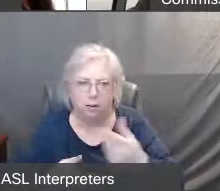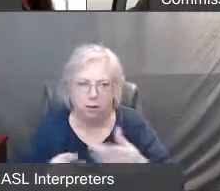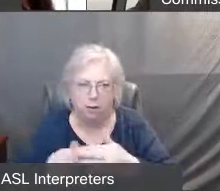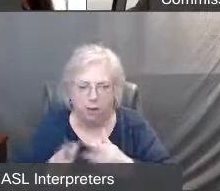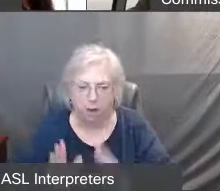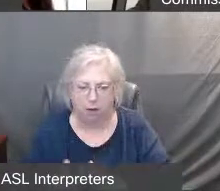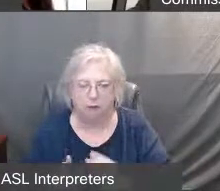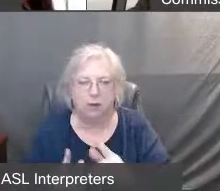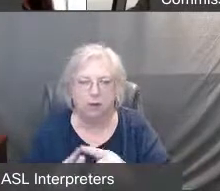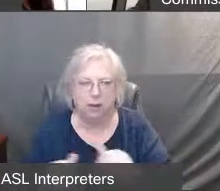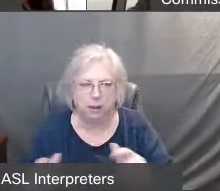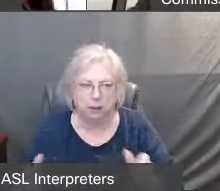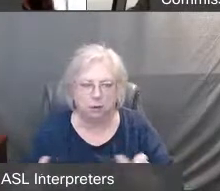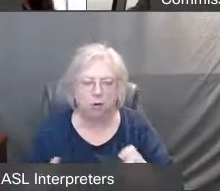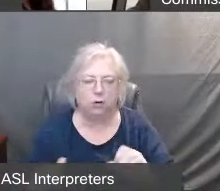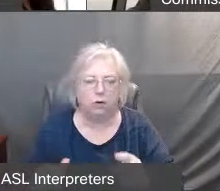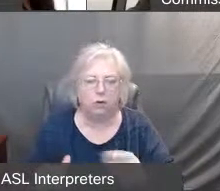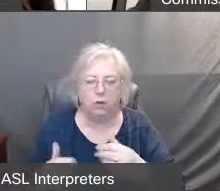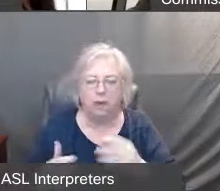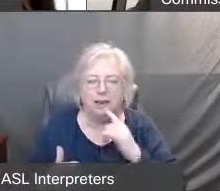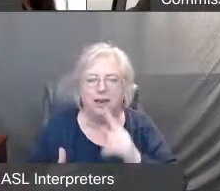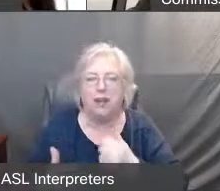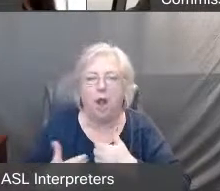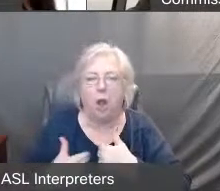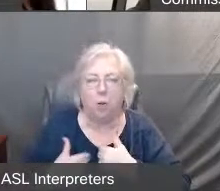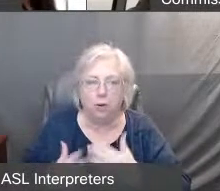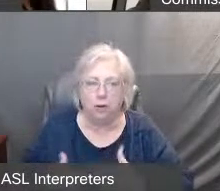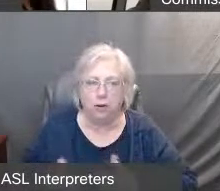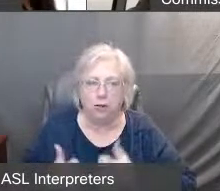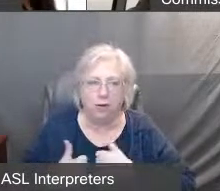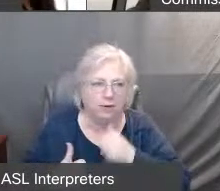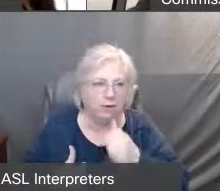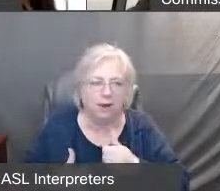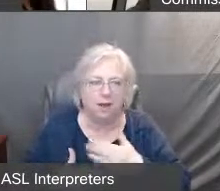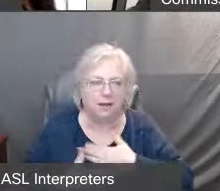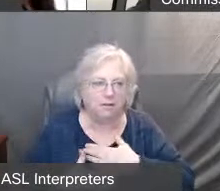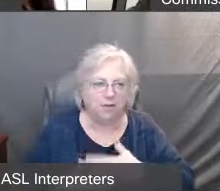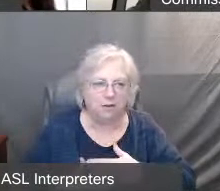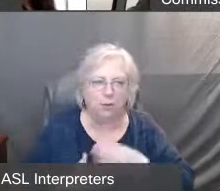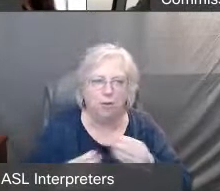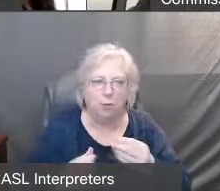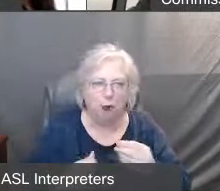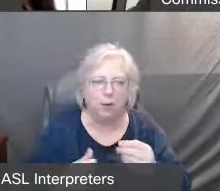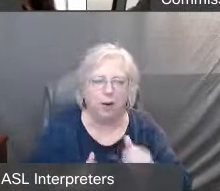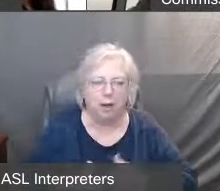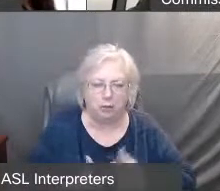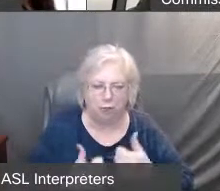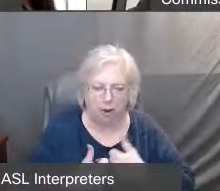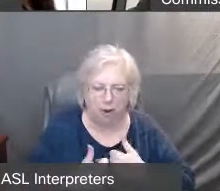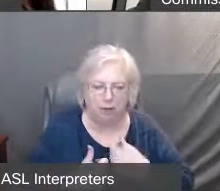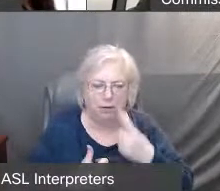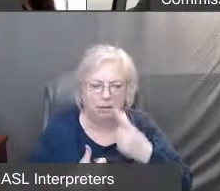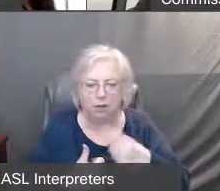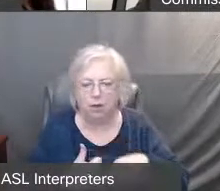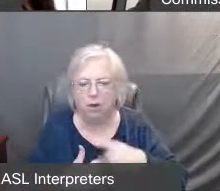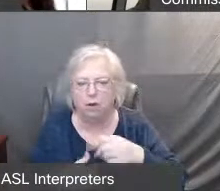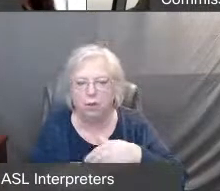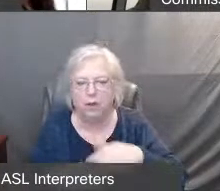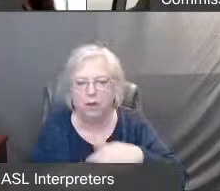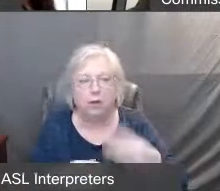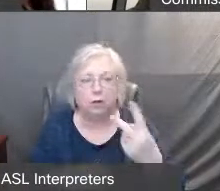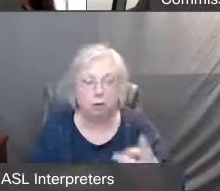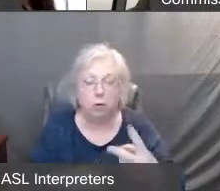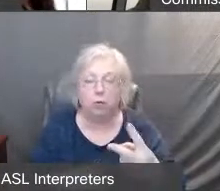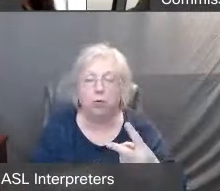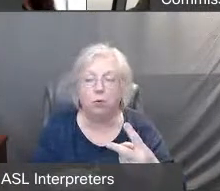So the owner's address is not the physical property address. Okay. So for those, we sent 2 notices.